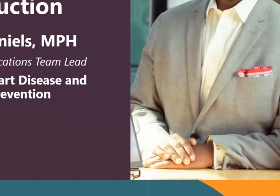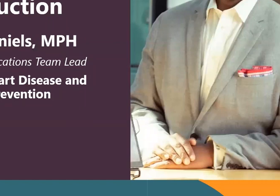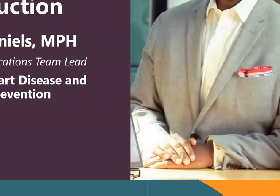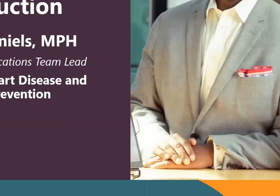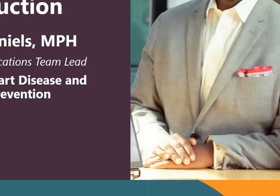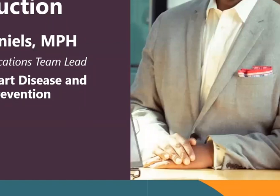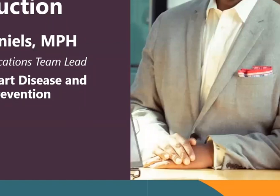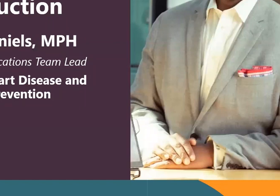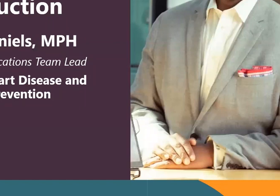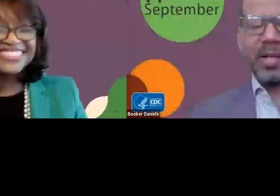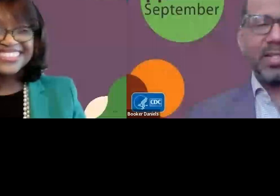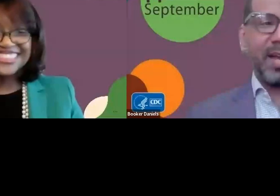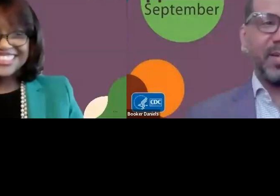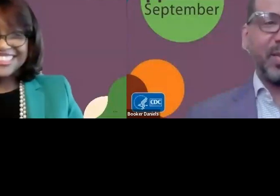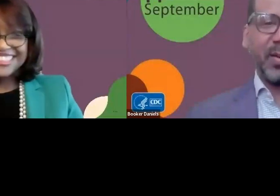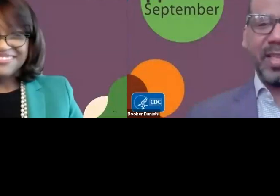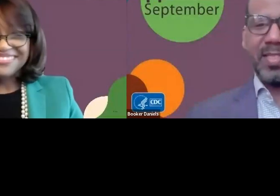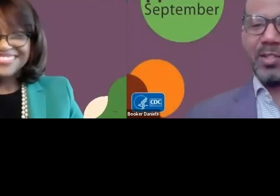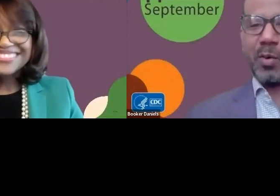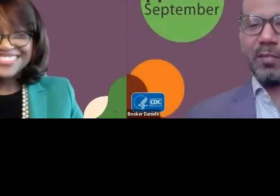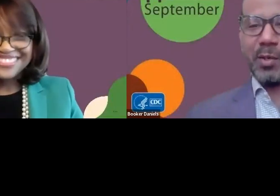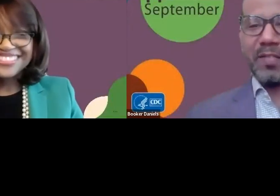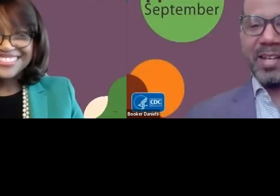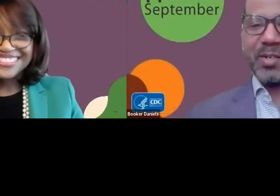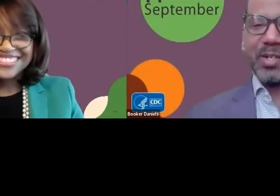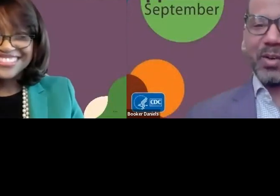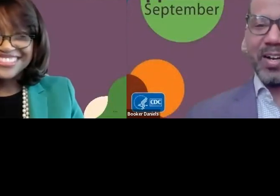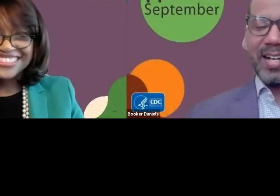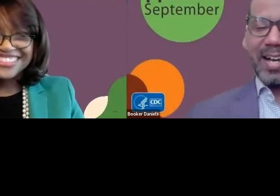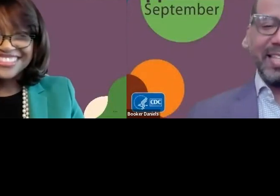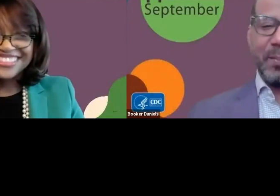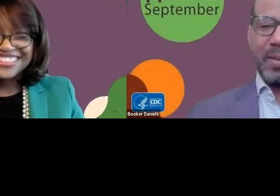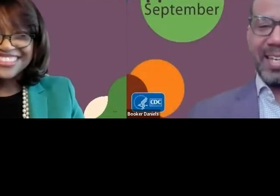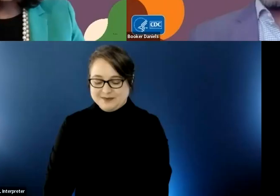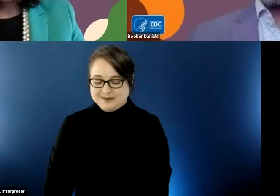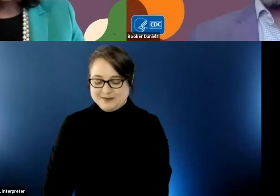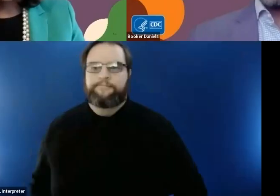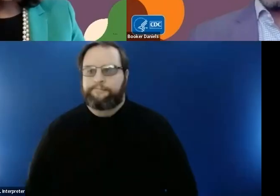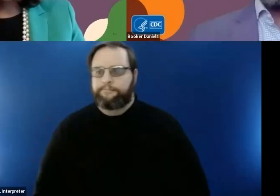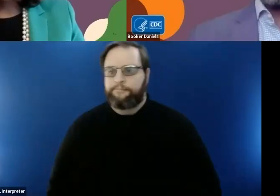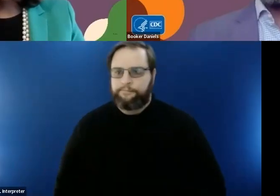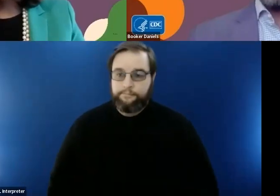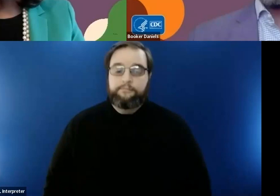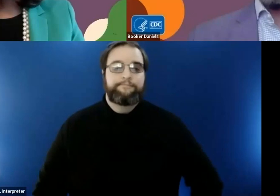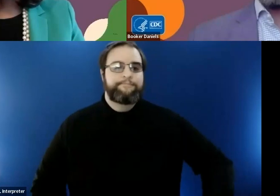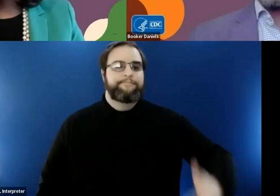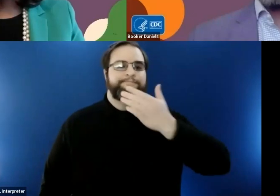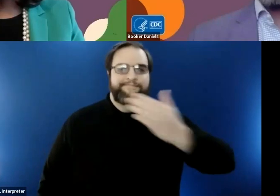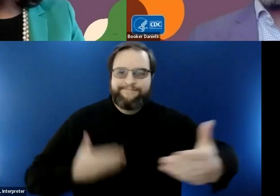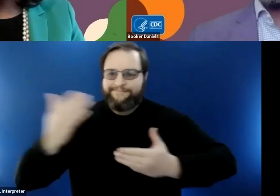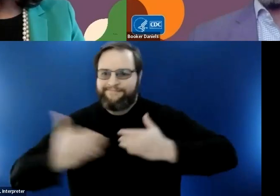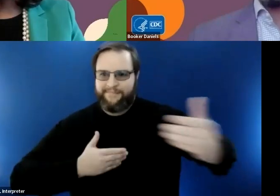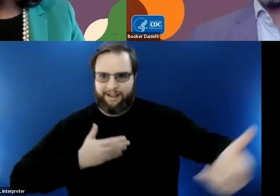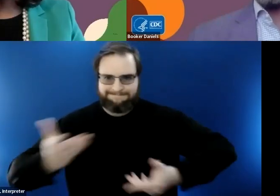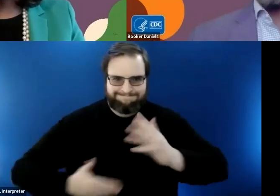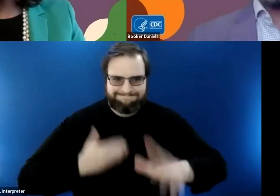Deetra Trent. Thank you so much, Dr. McCree, and thanks to all of you who've entered your alumni connections in the chat. It brings a smile to all of our faces